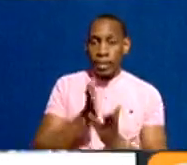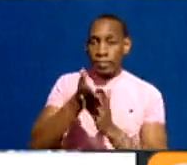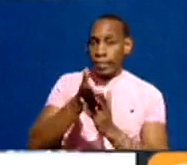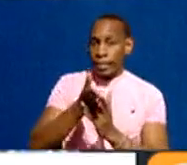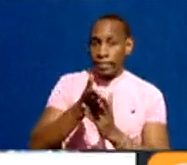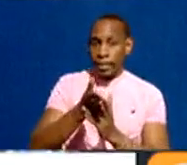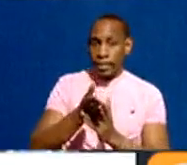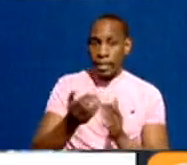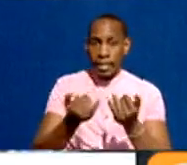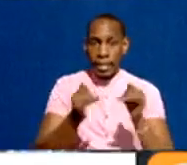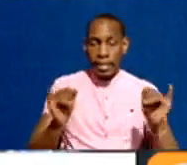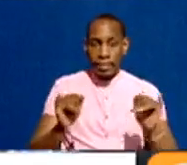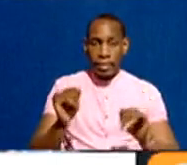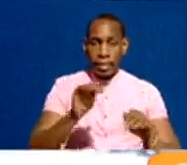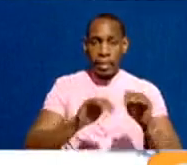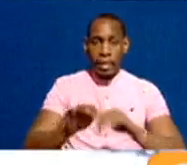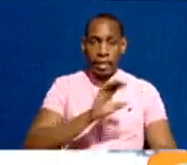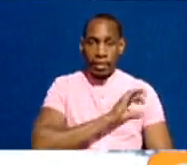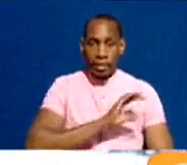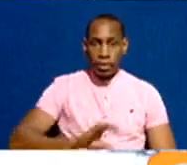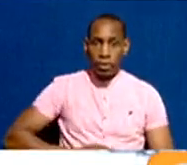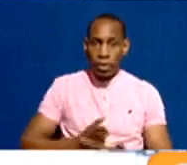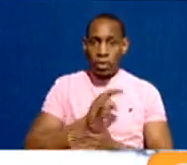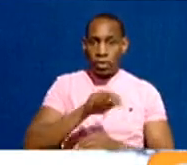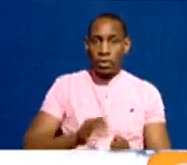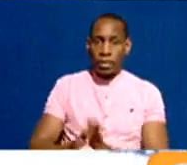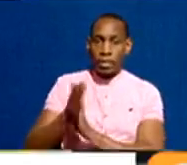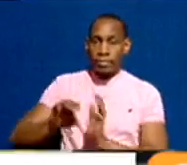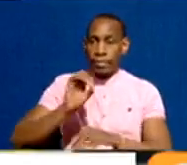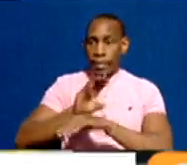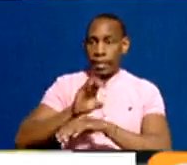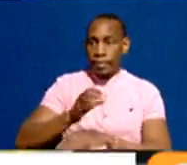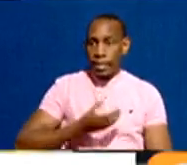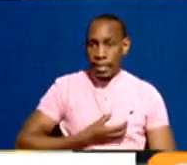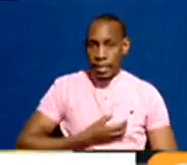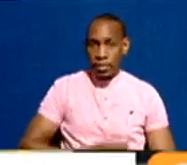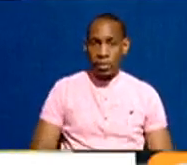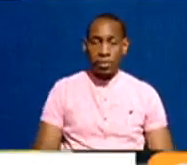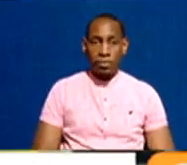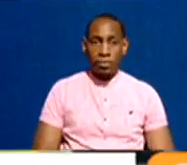interference with the independence of the Electoral Commission by the National Security Advisory Council.